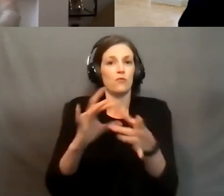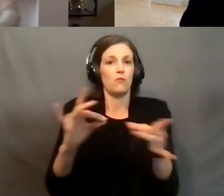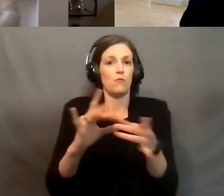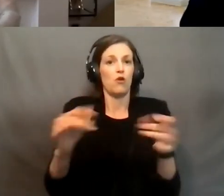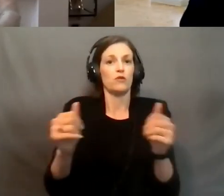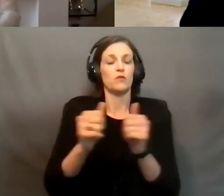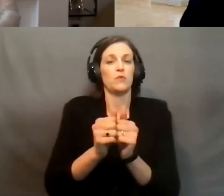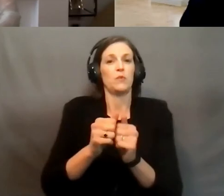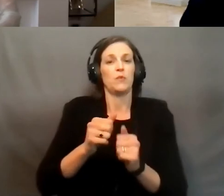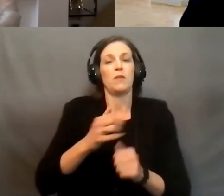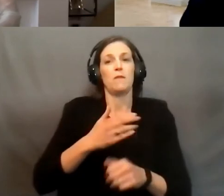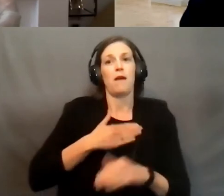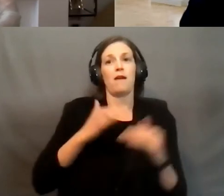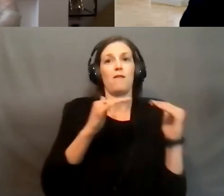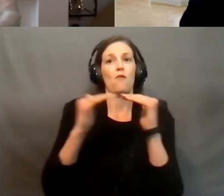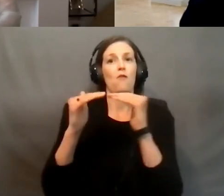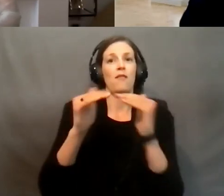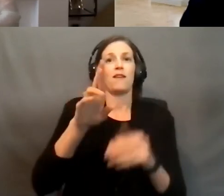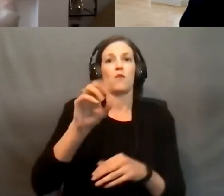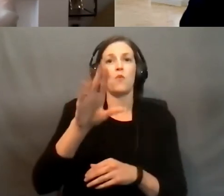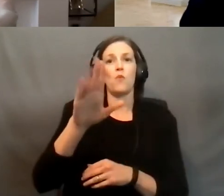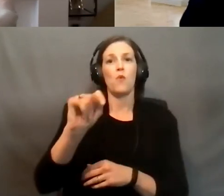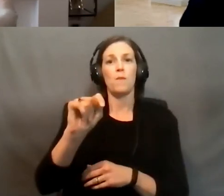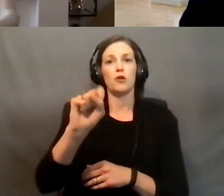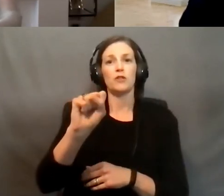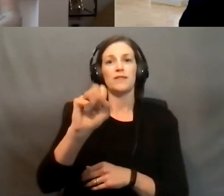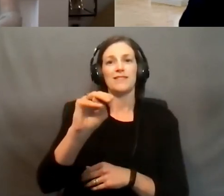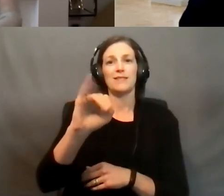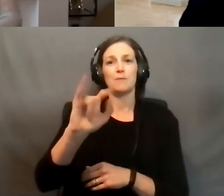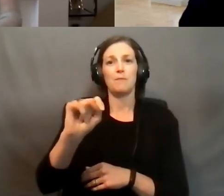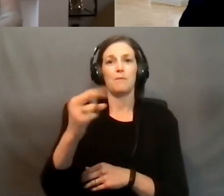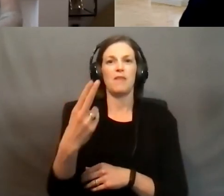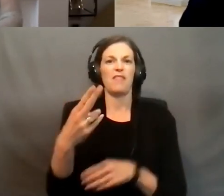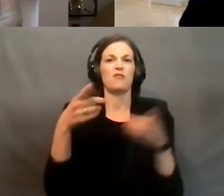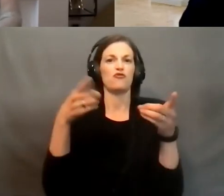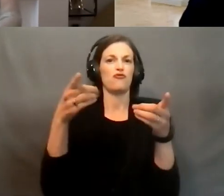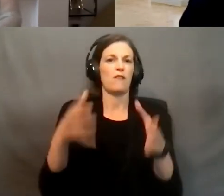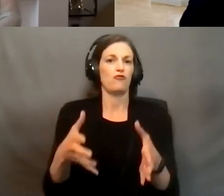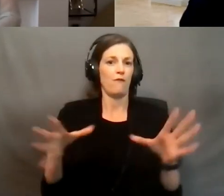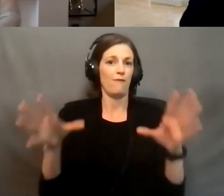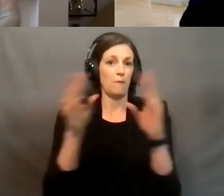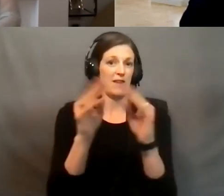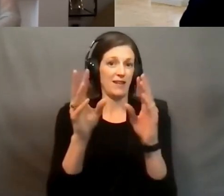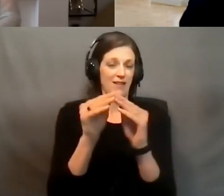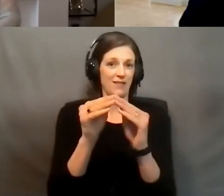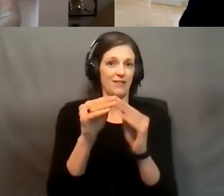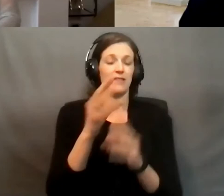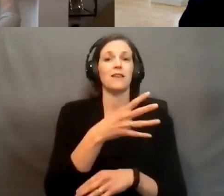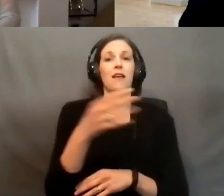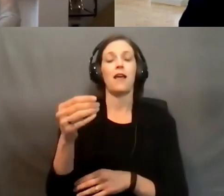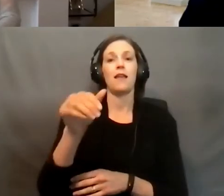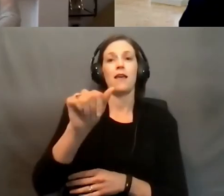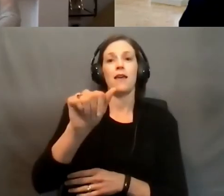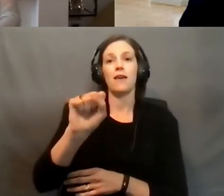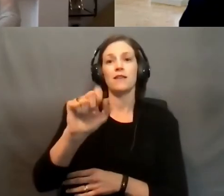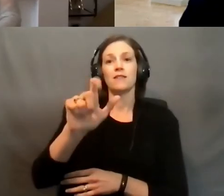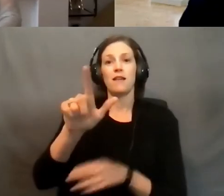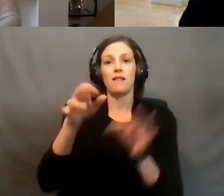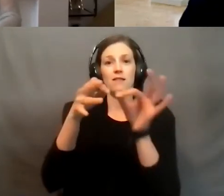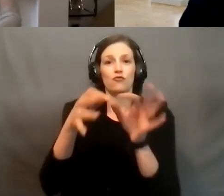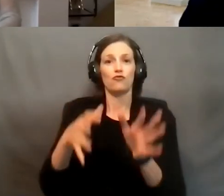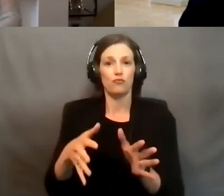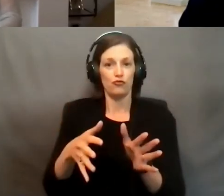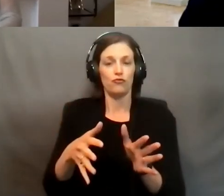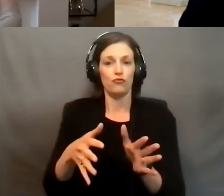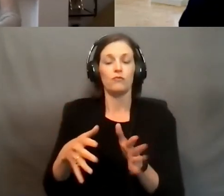on the screen with me, Robert Smith, our Director of Meetings and our ASL interpreter. We